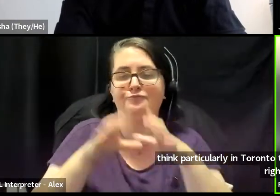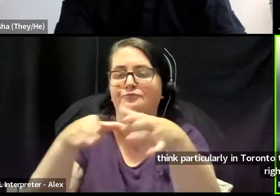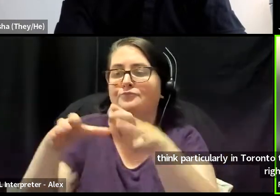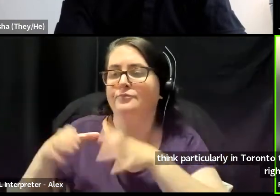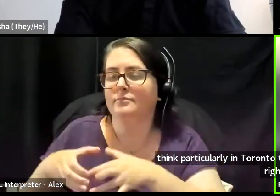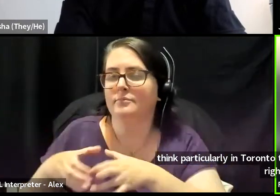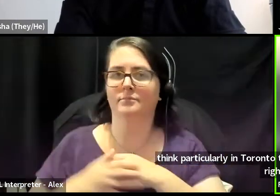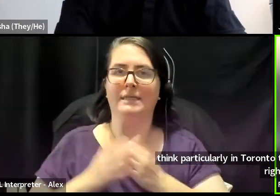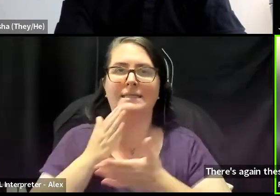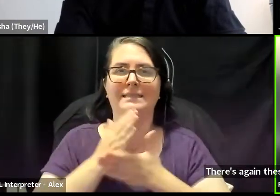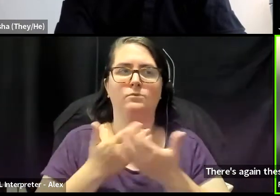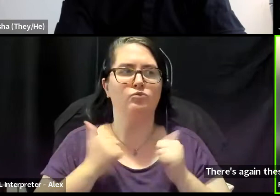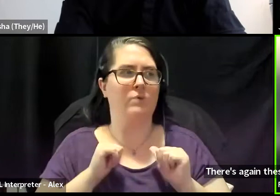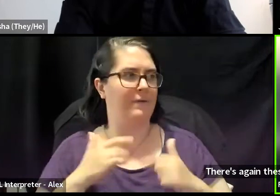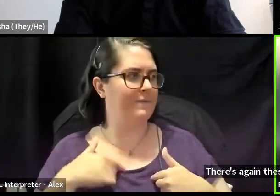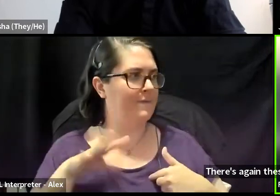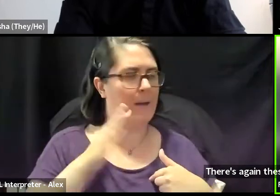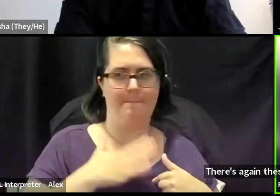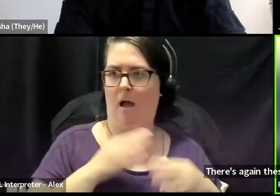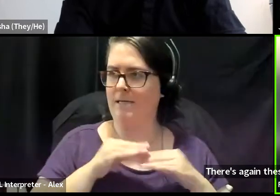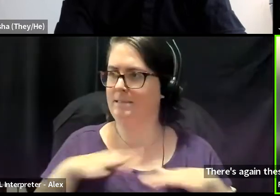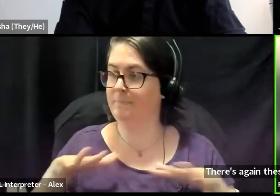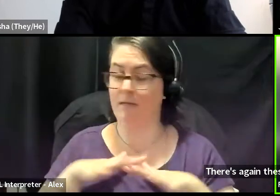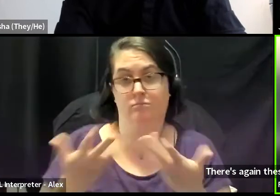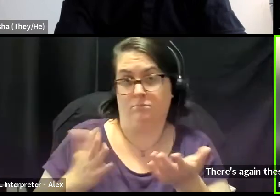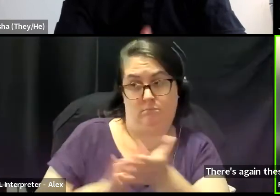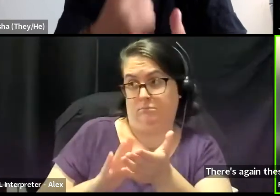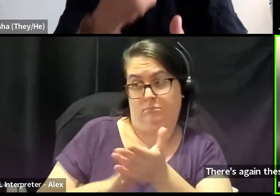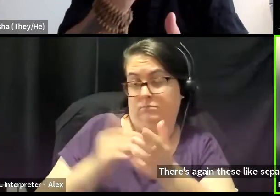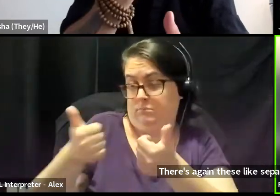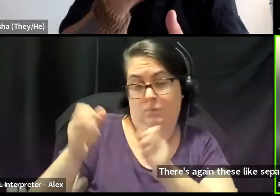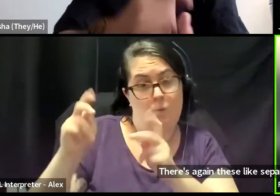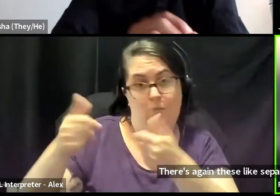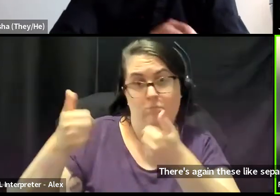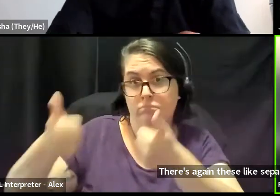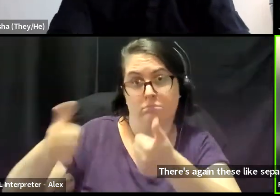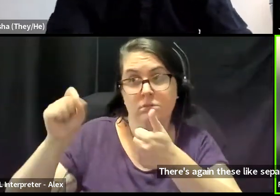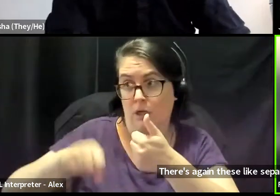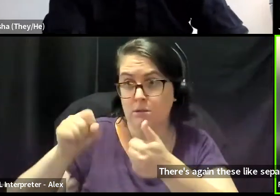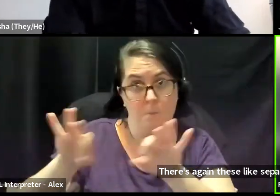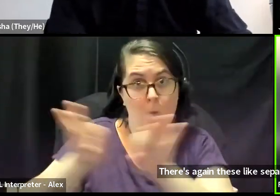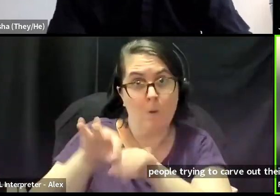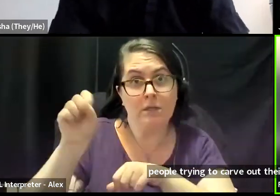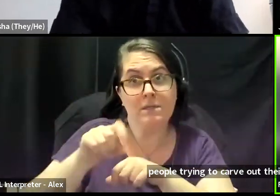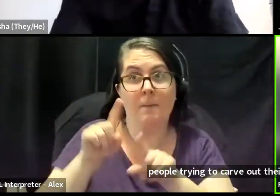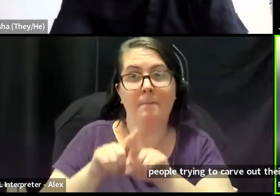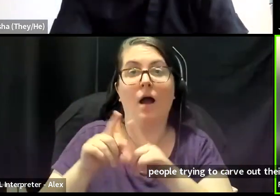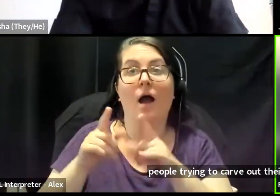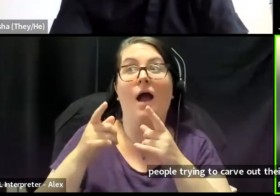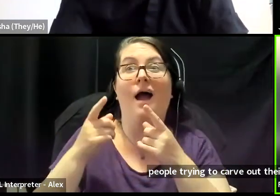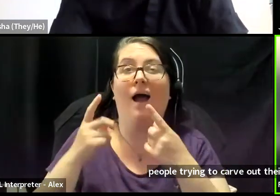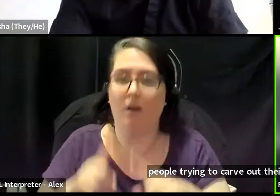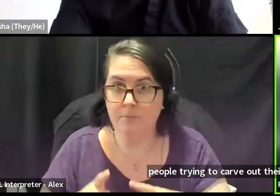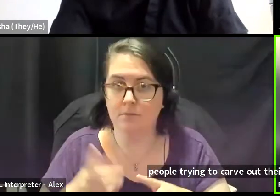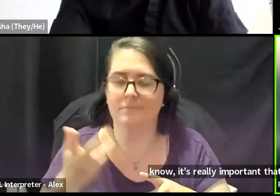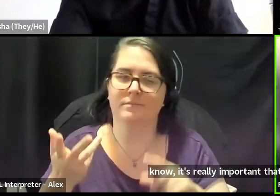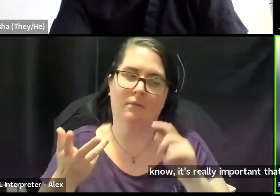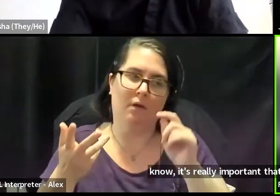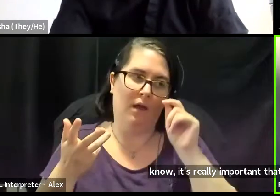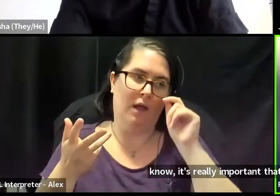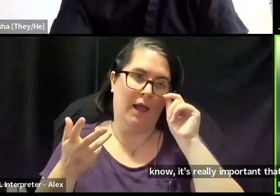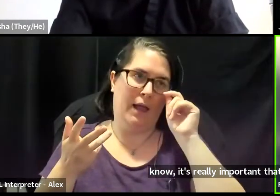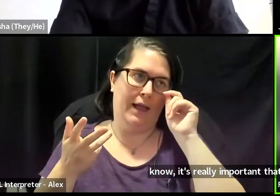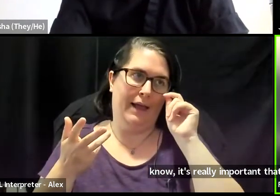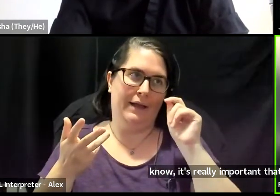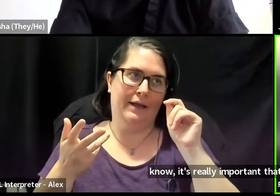to carve out their own path, and that's great. You know, it's really important that people are doing this work, but what ends up happening is that,